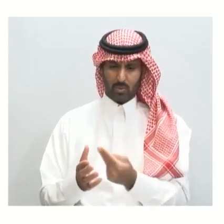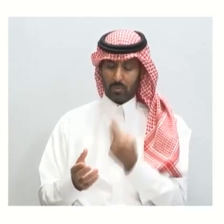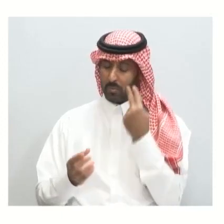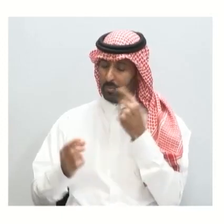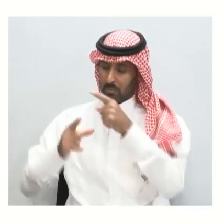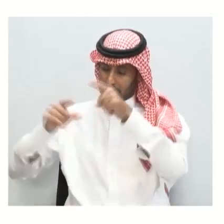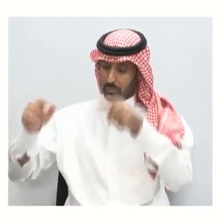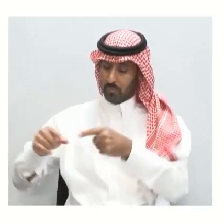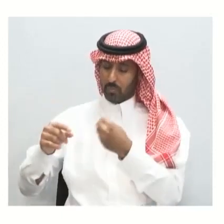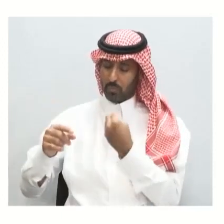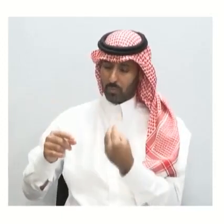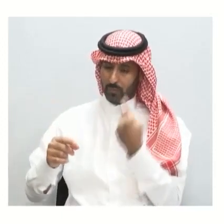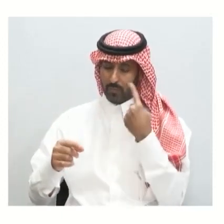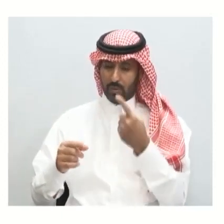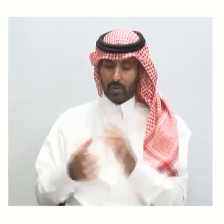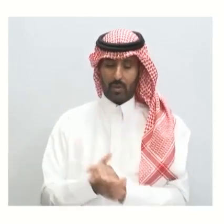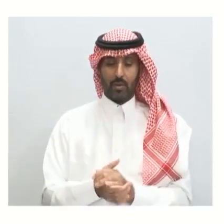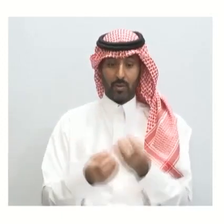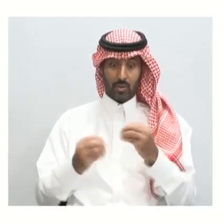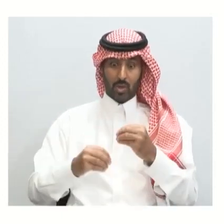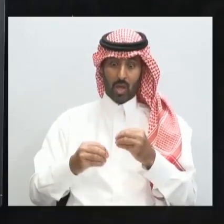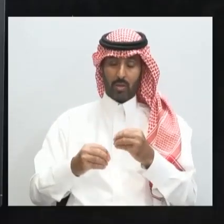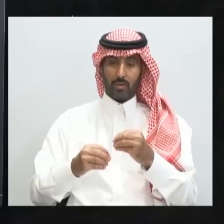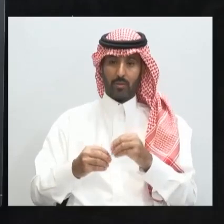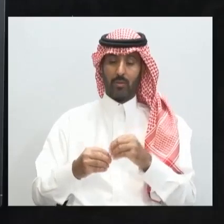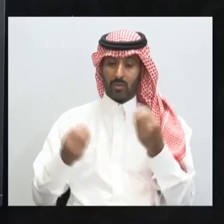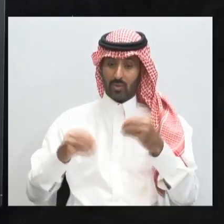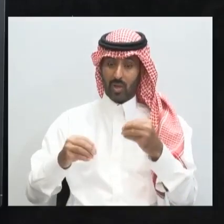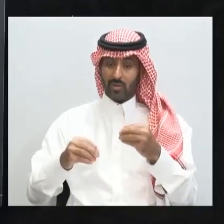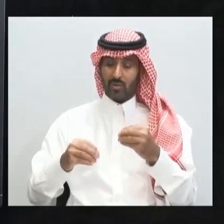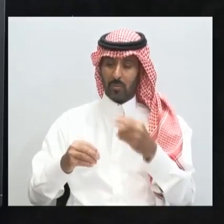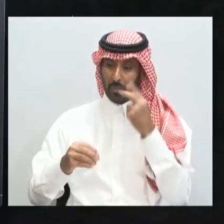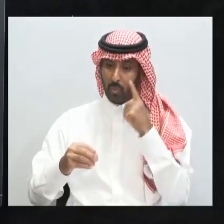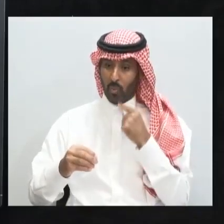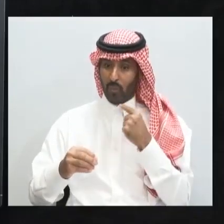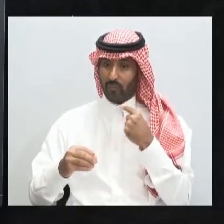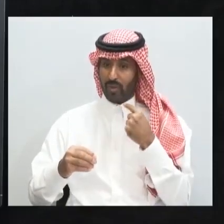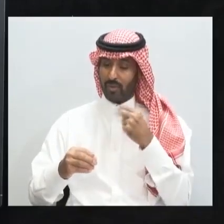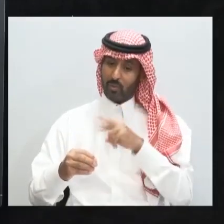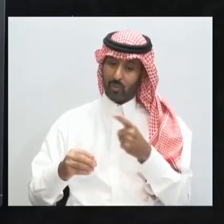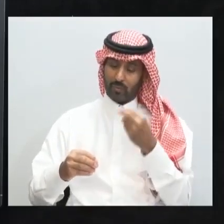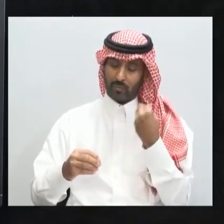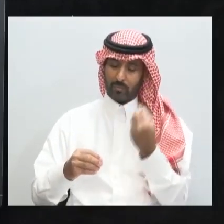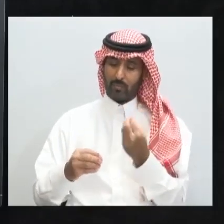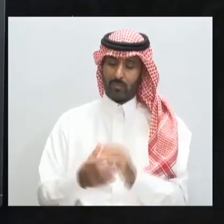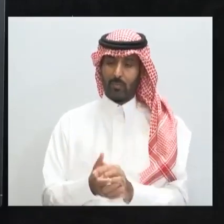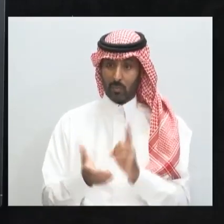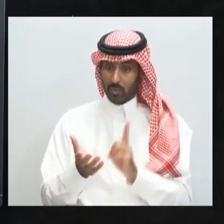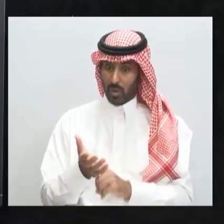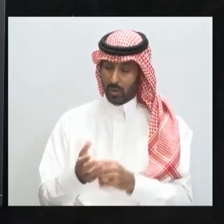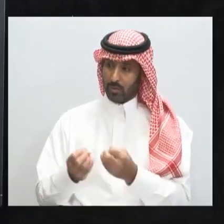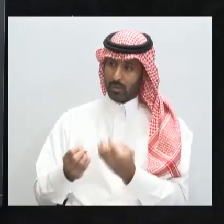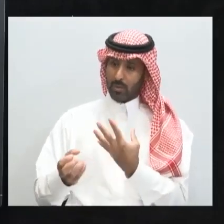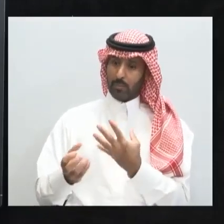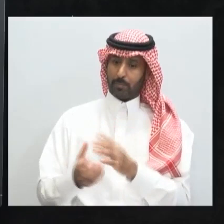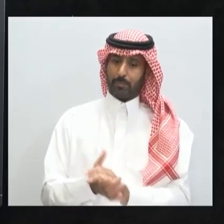beautiful. We have here extremely. So now you know, like extremely beautiful, it is different from saying absolutely stunning.